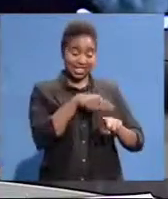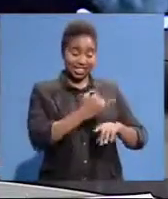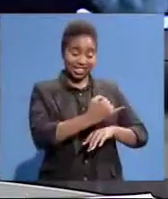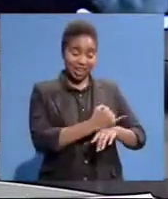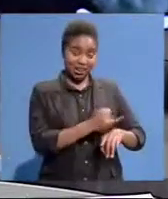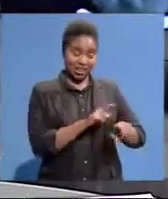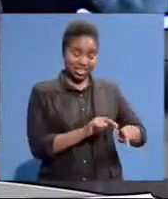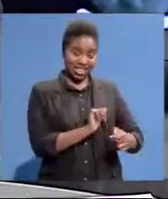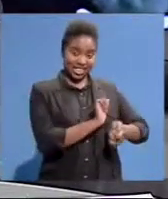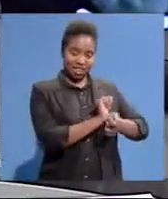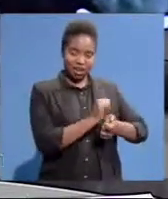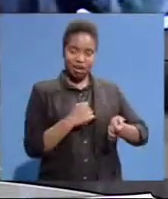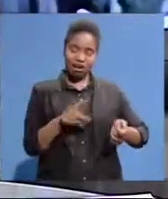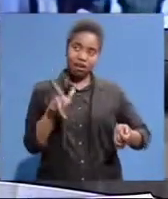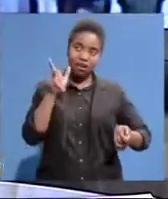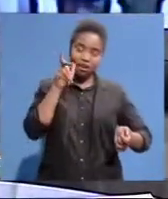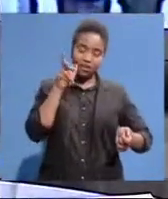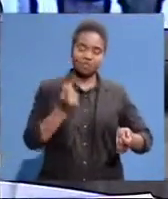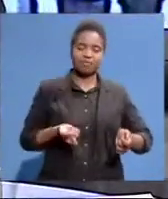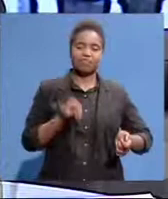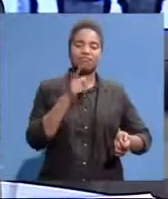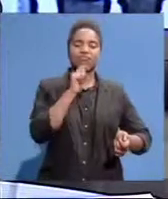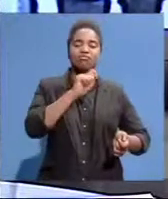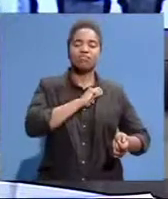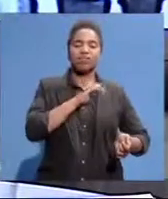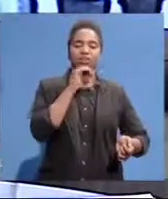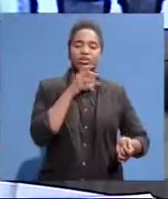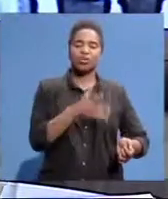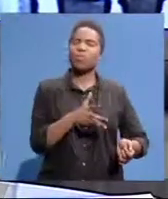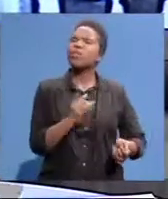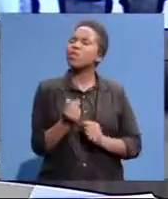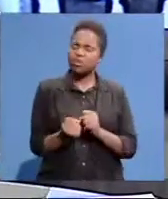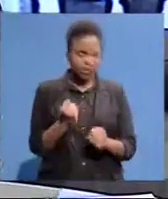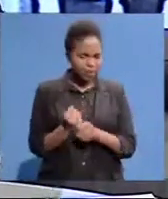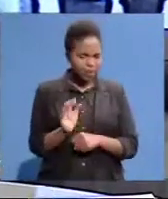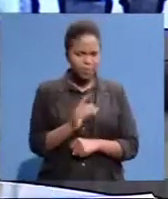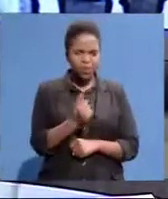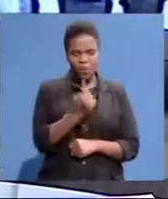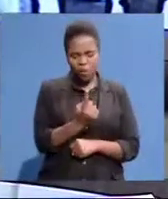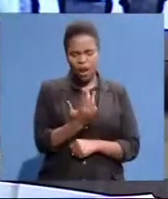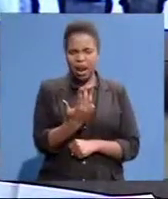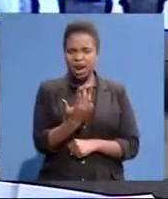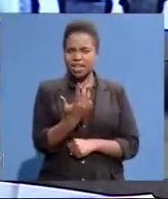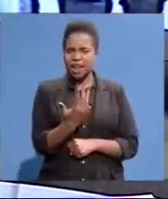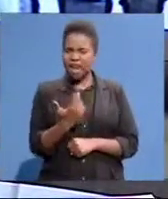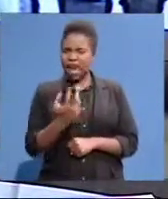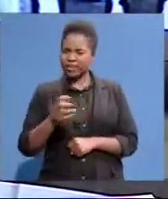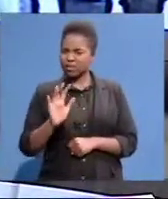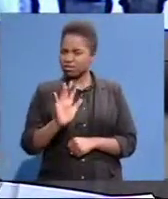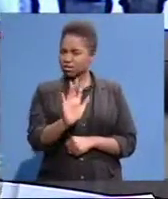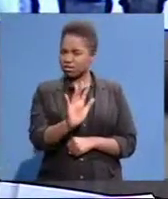saying. Until such time that, you know, in the 80s, when we were emboldened